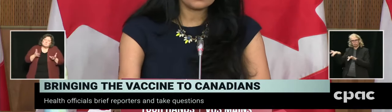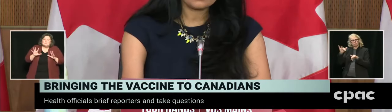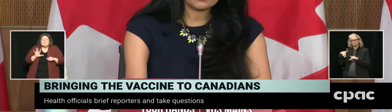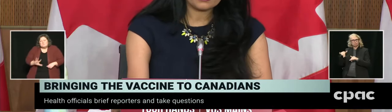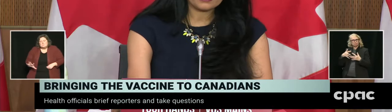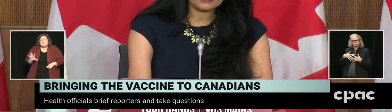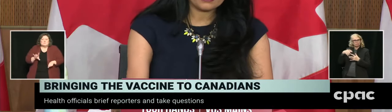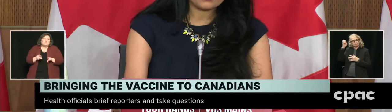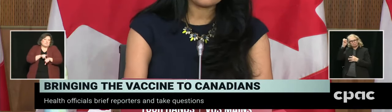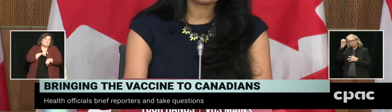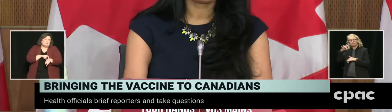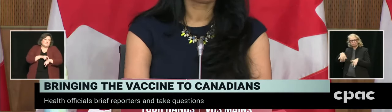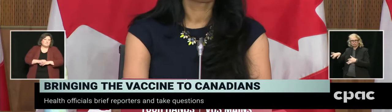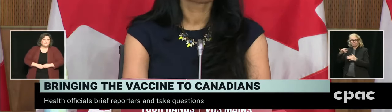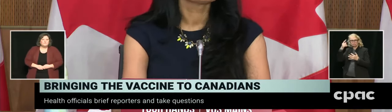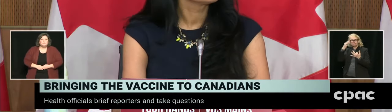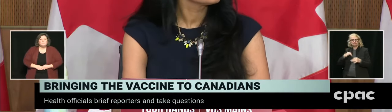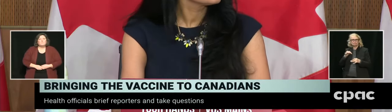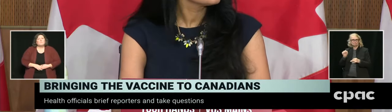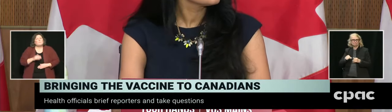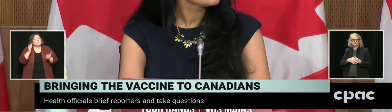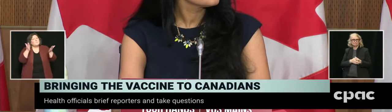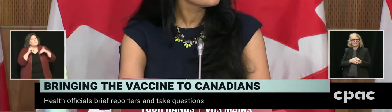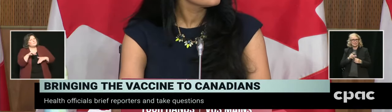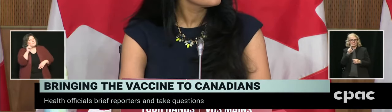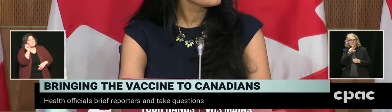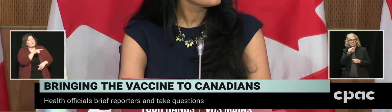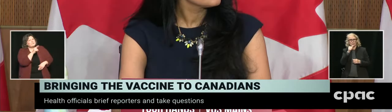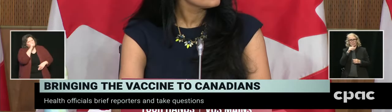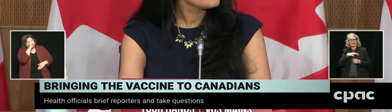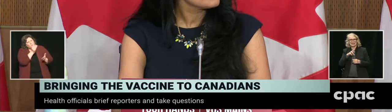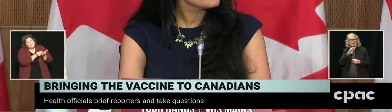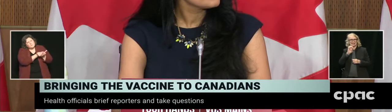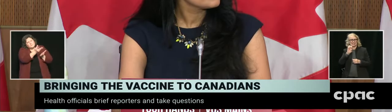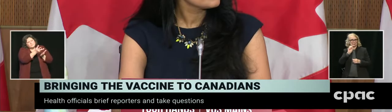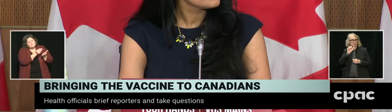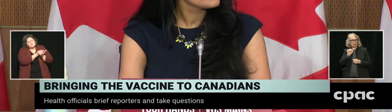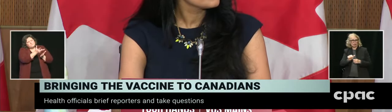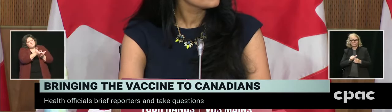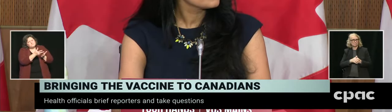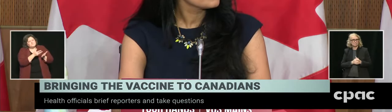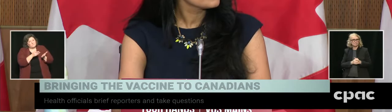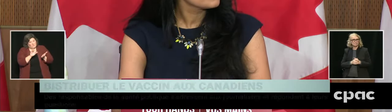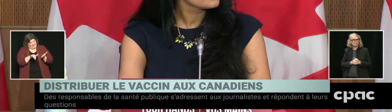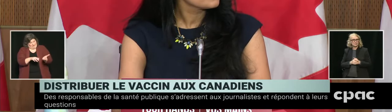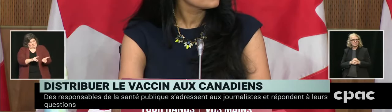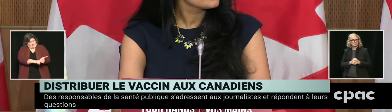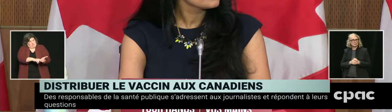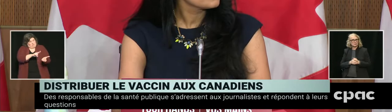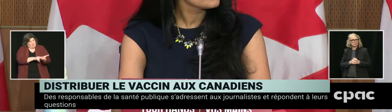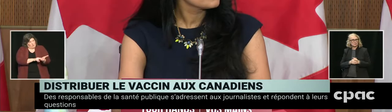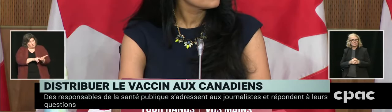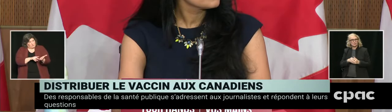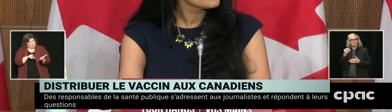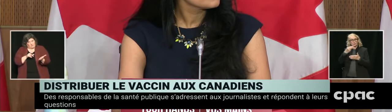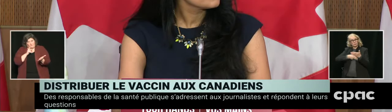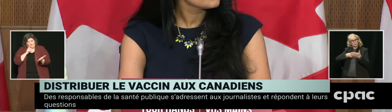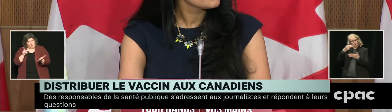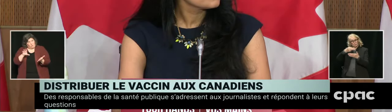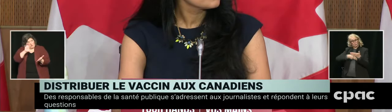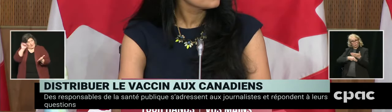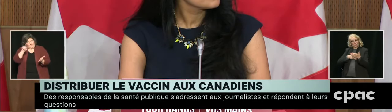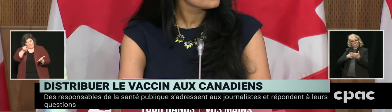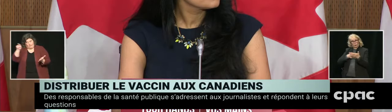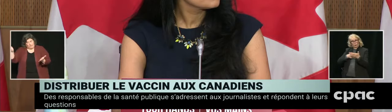from the procurement side. We're wondering what the contracts with these vaccine manufacturers say